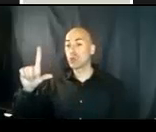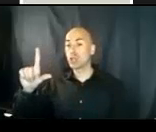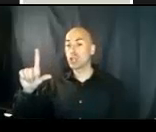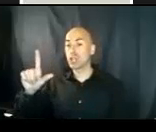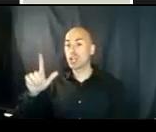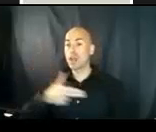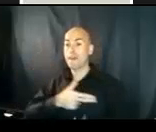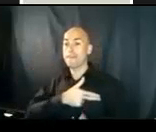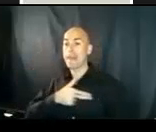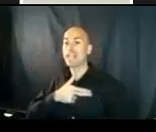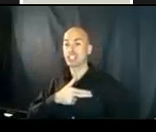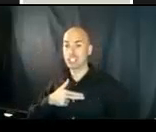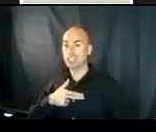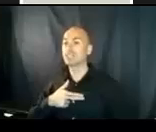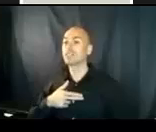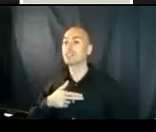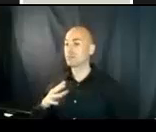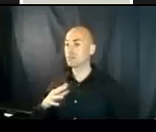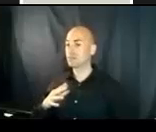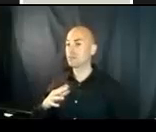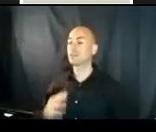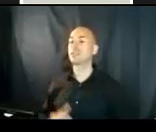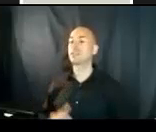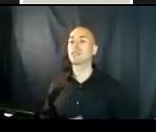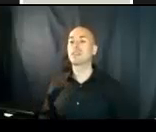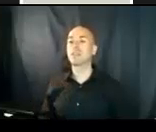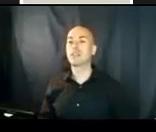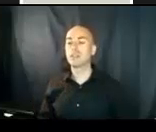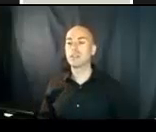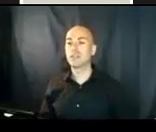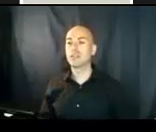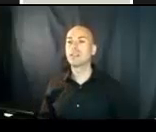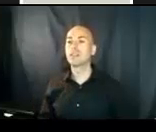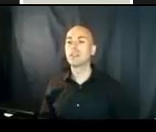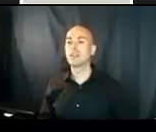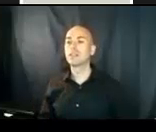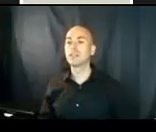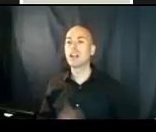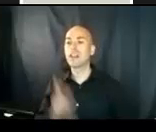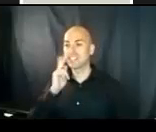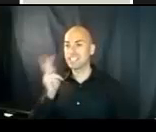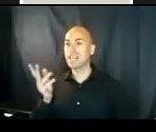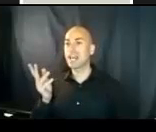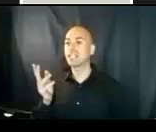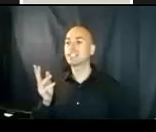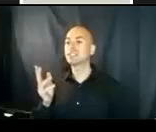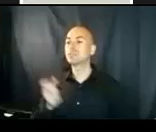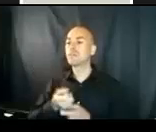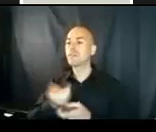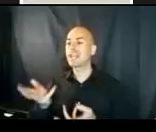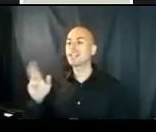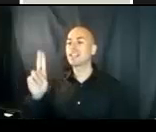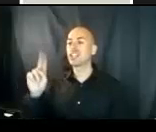Monica. That's another way that I've seen that at the end of units and lessons, providing students